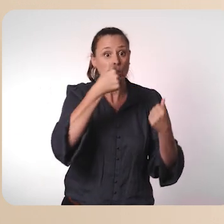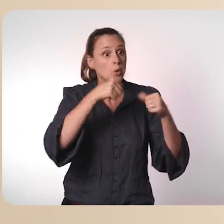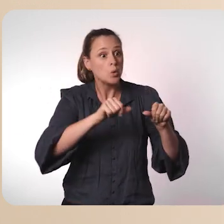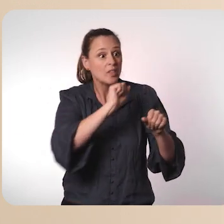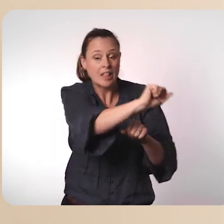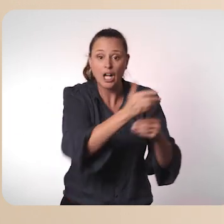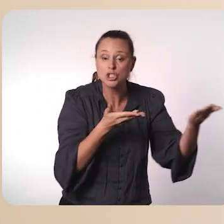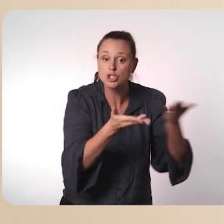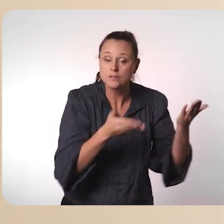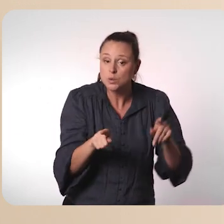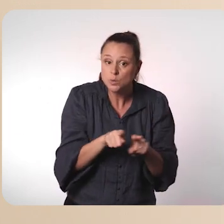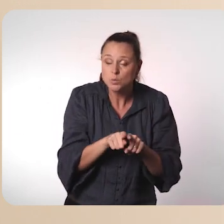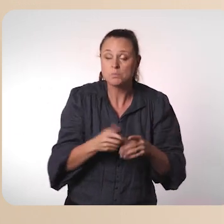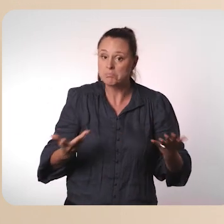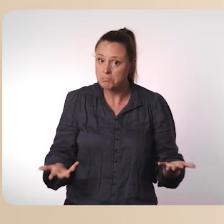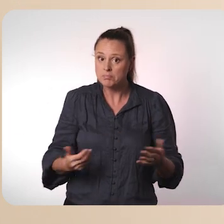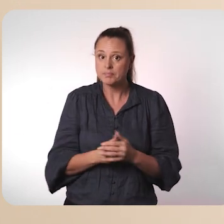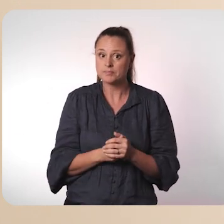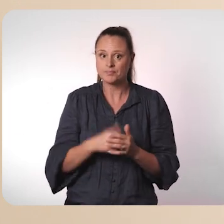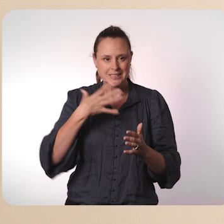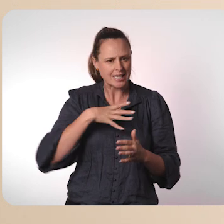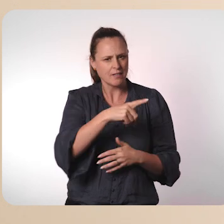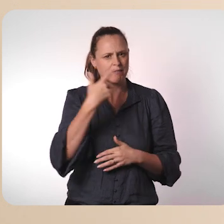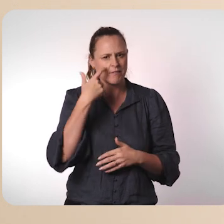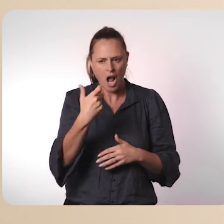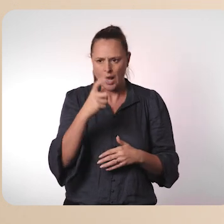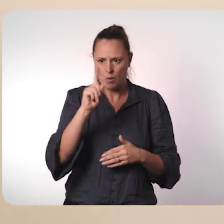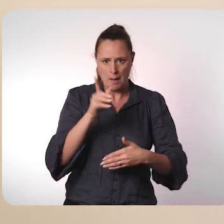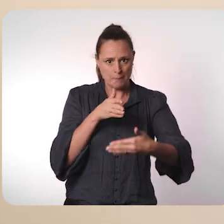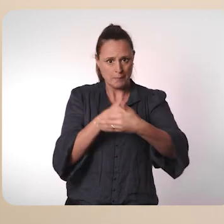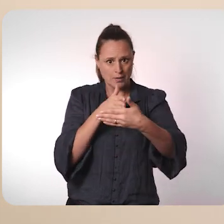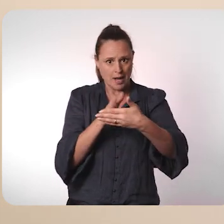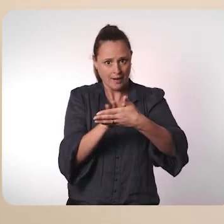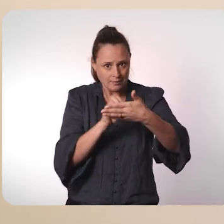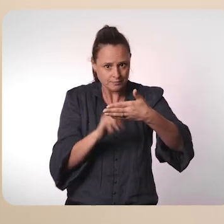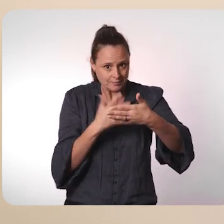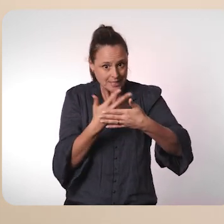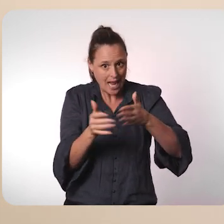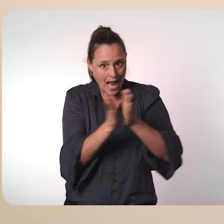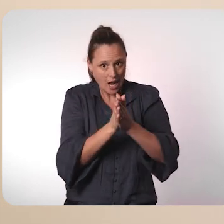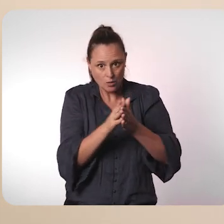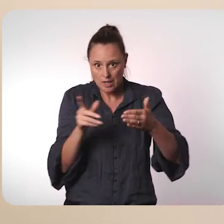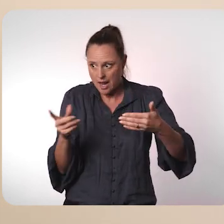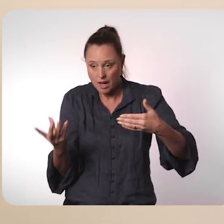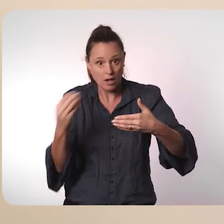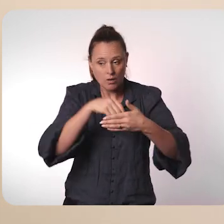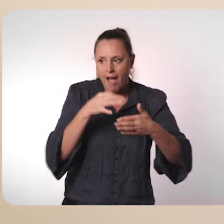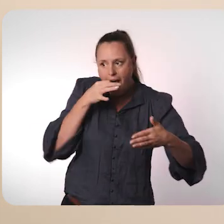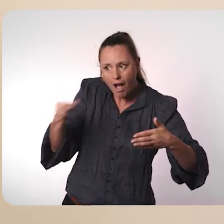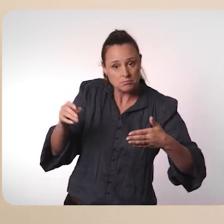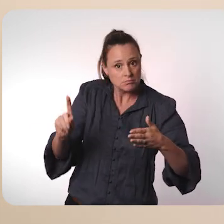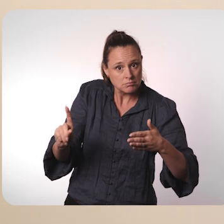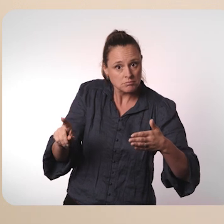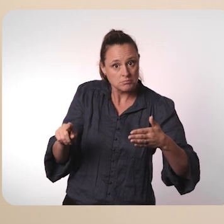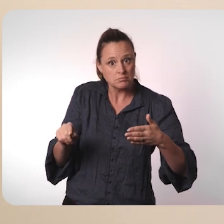and where the barriers are that stop them from being more involved. If we implement those things, what we're doing is